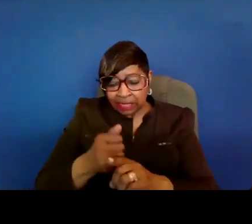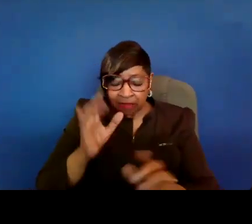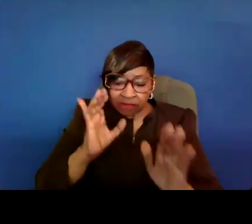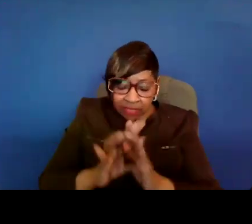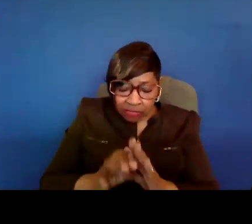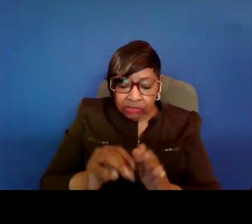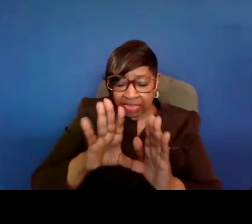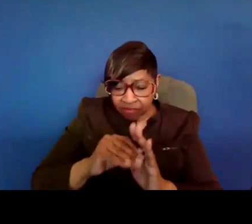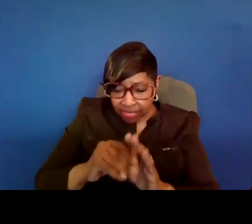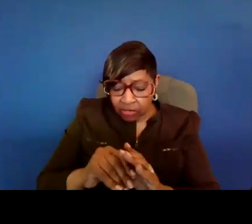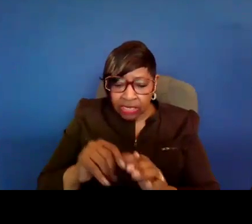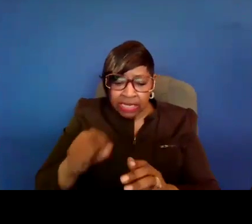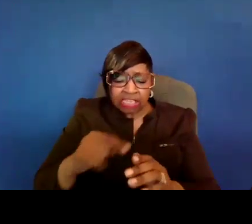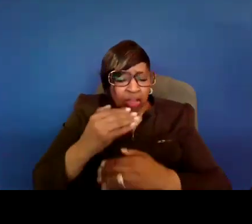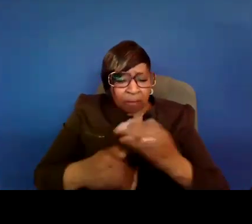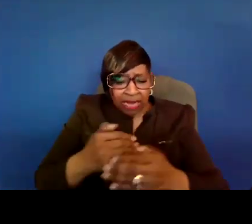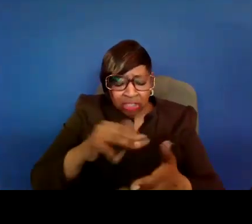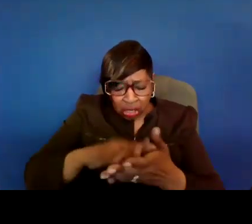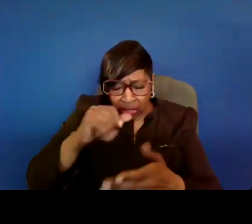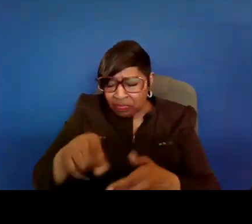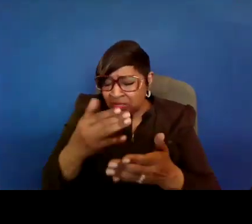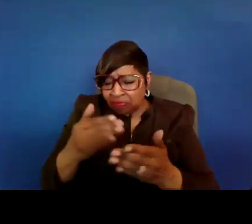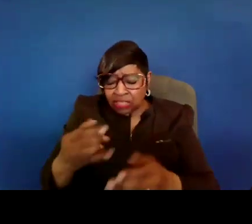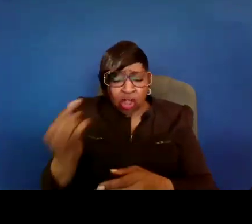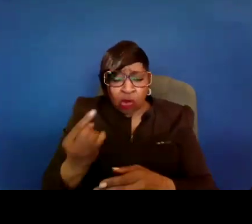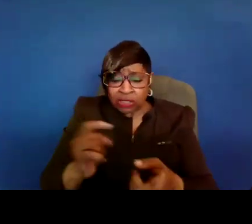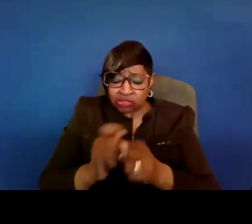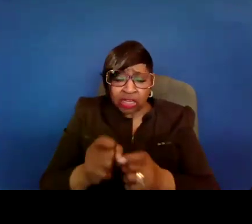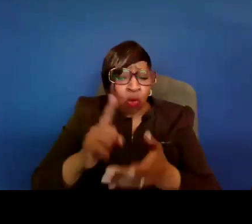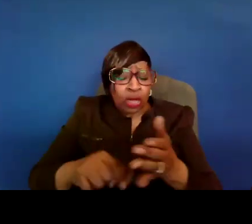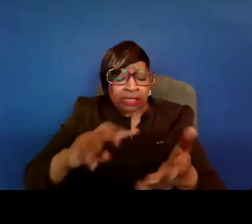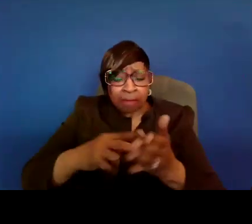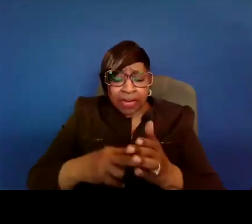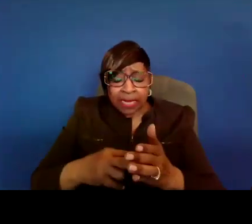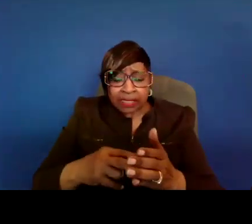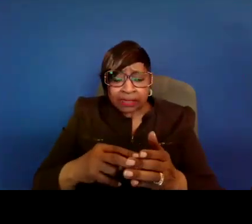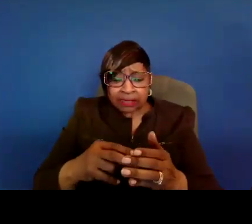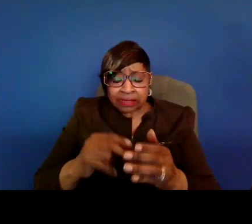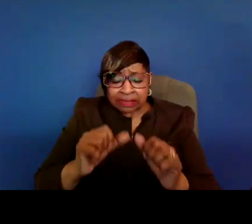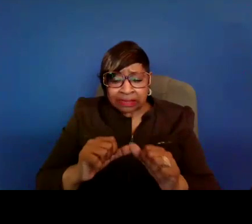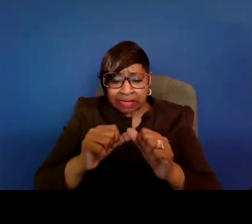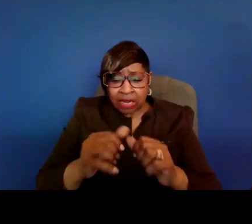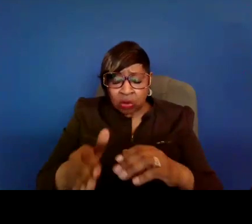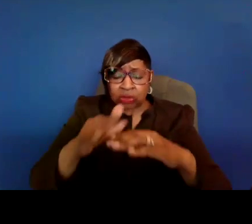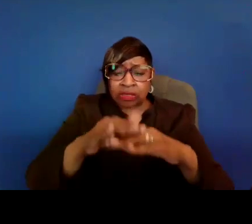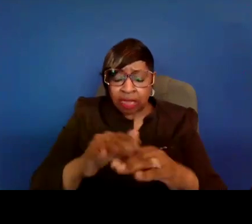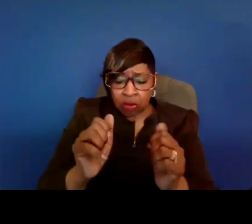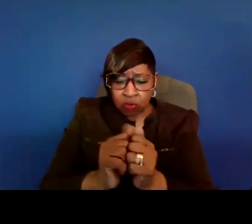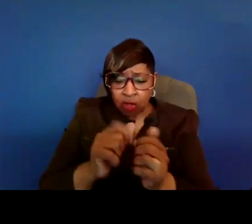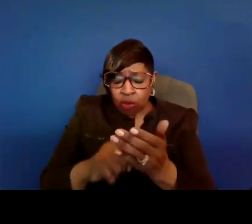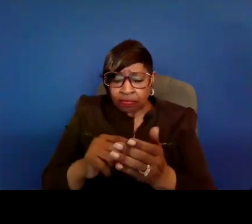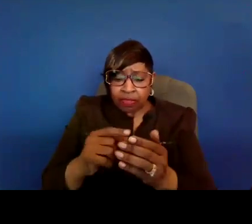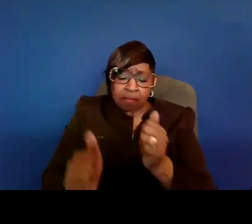right? These algorithms are changing all the time. So what does it mean to try to stay up on sort of what that latest trend is?